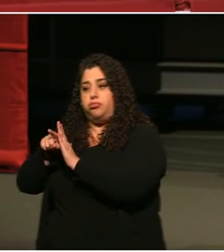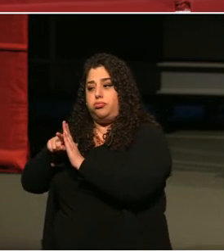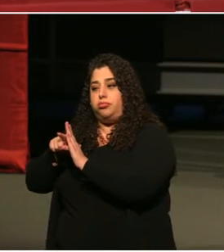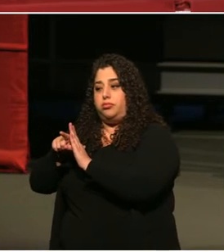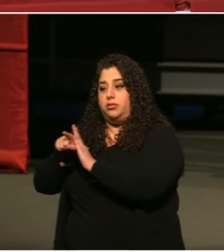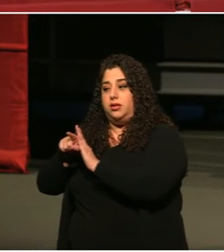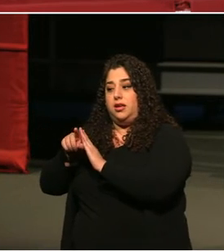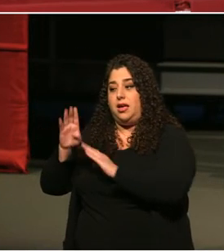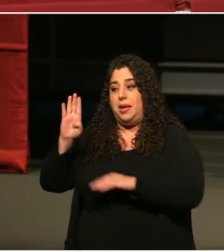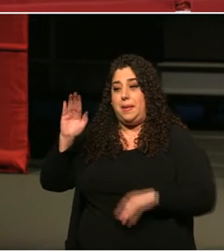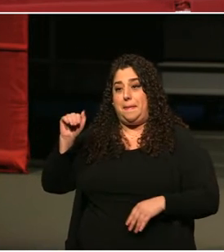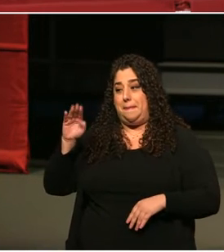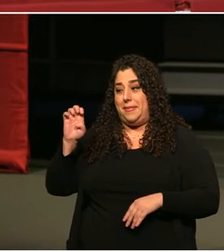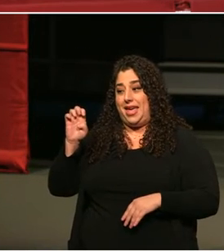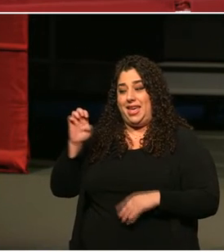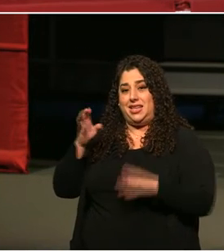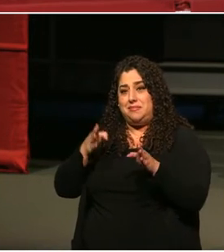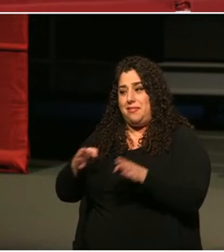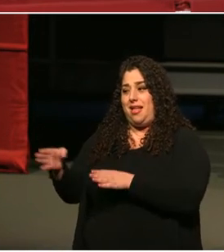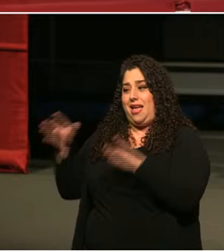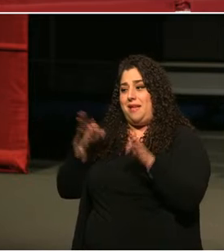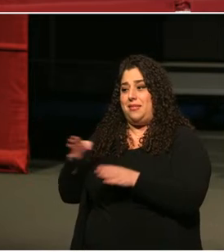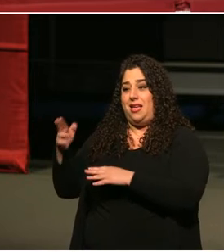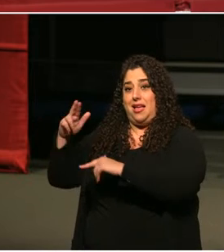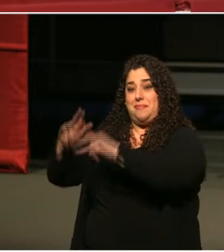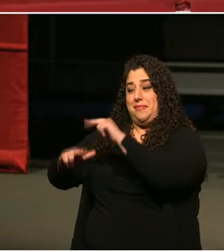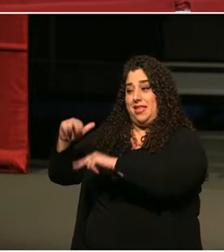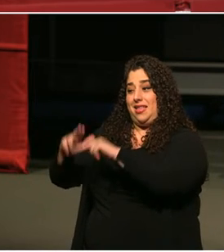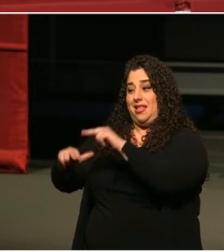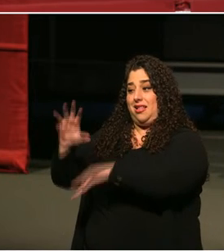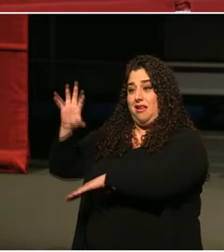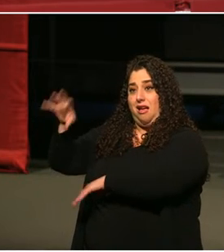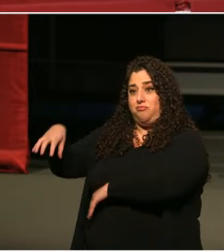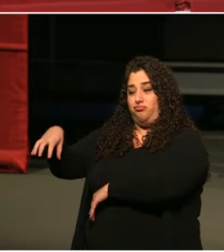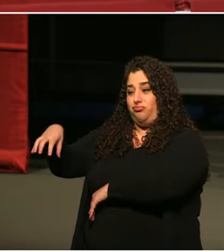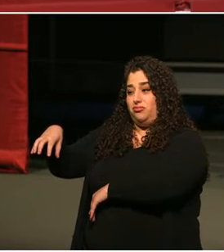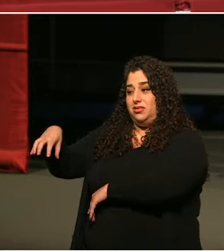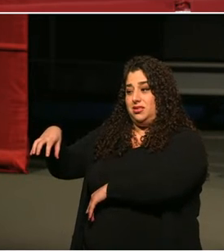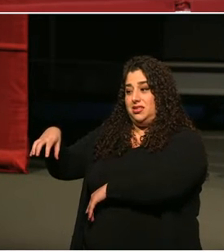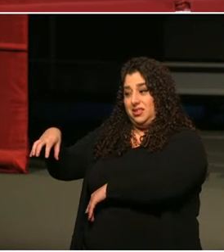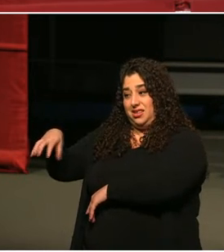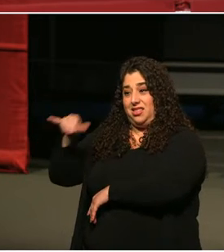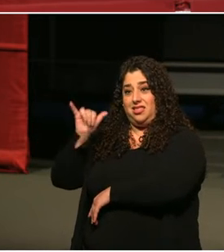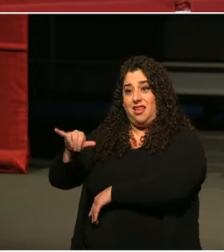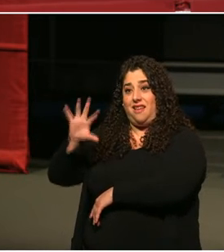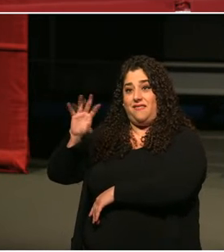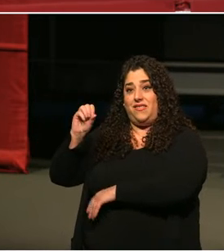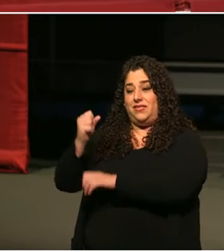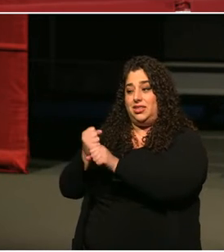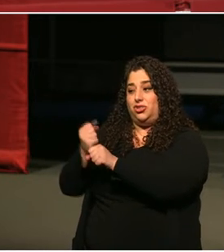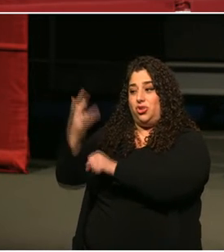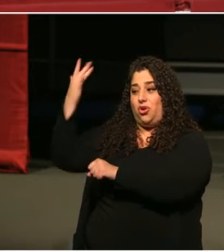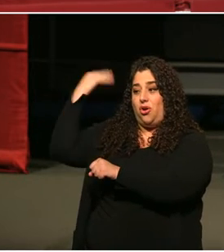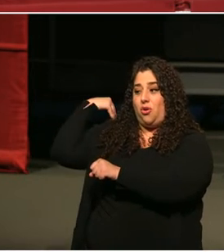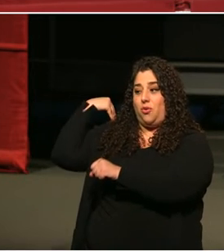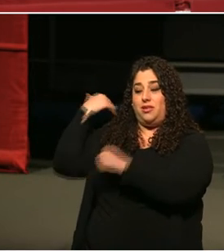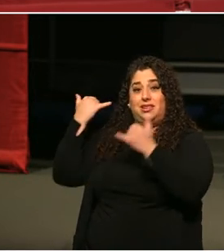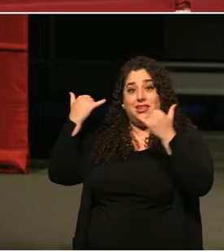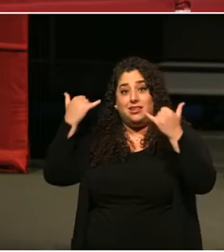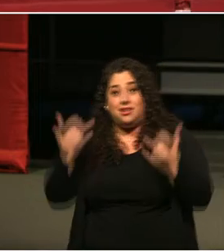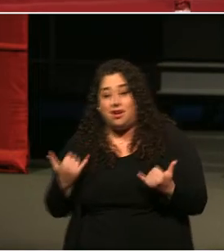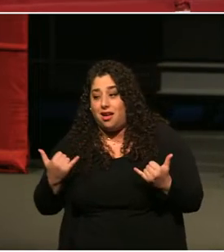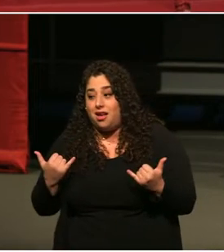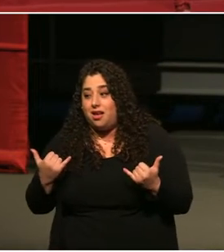then and now, 50 years later. I have developed a strong sense of